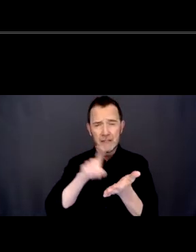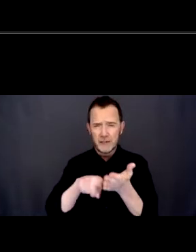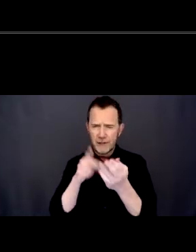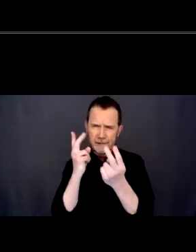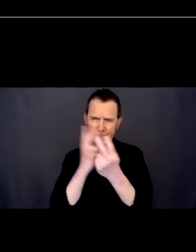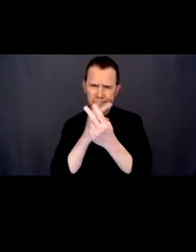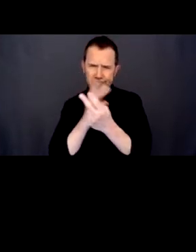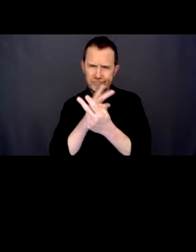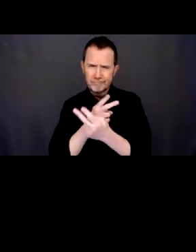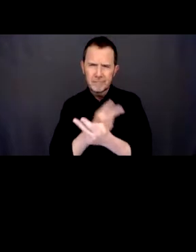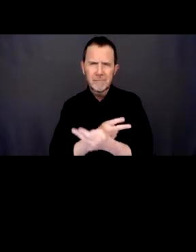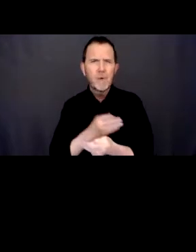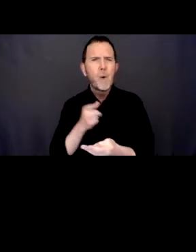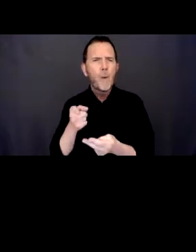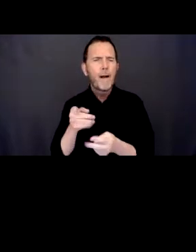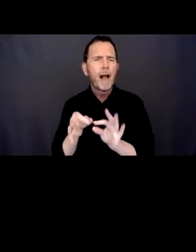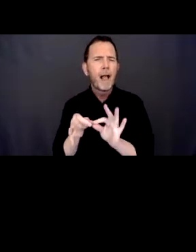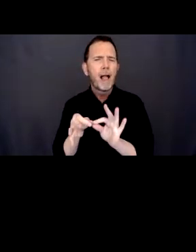something.